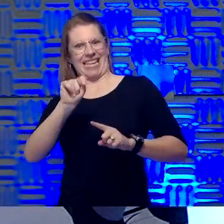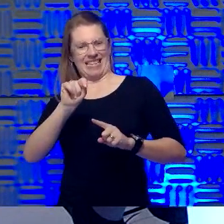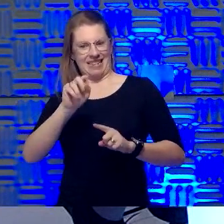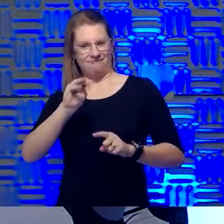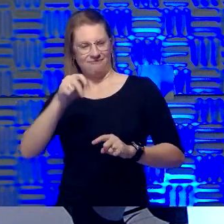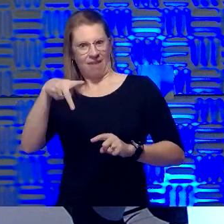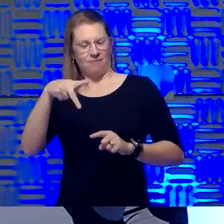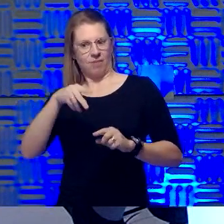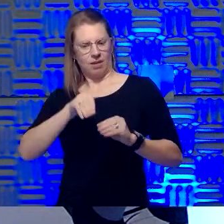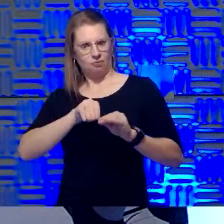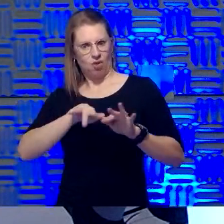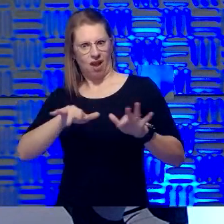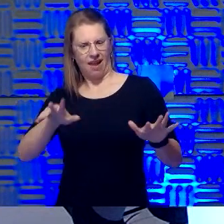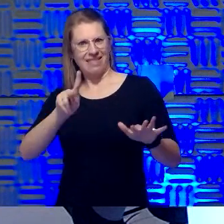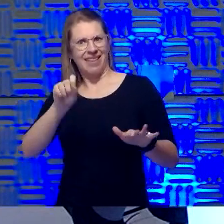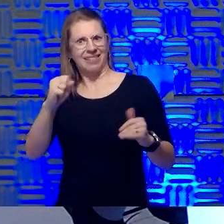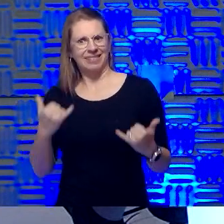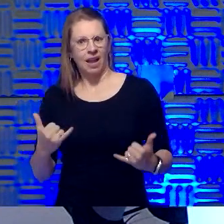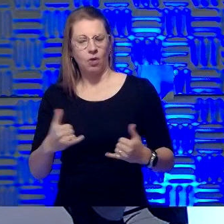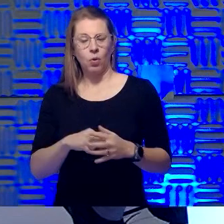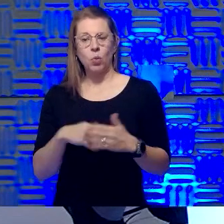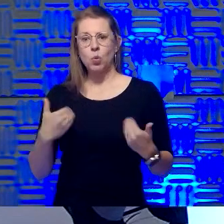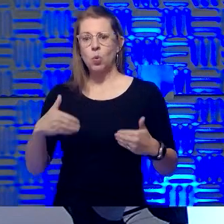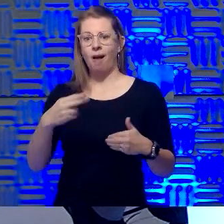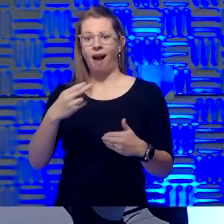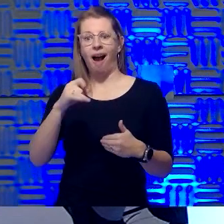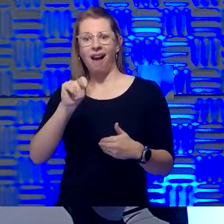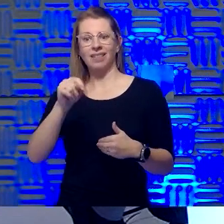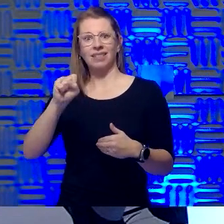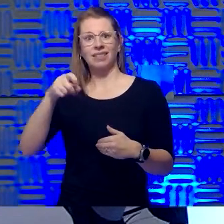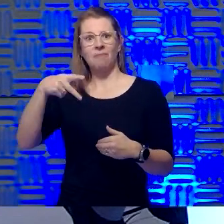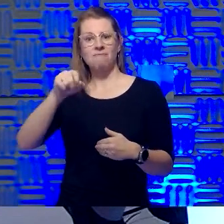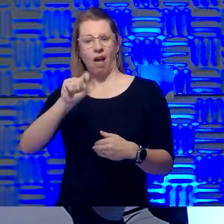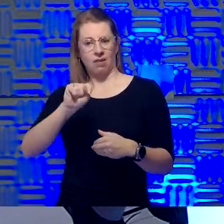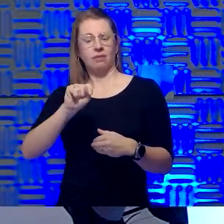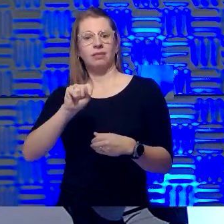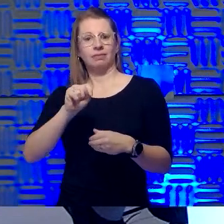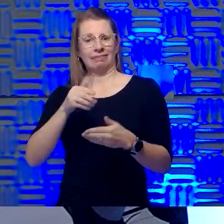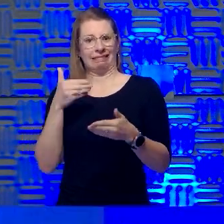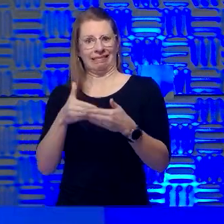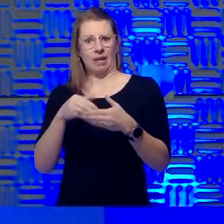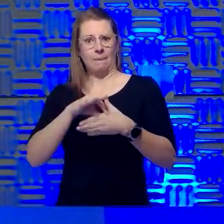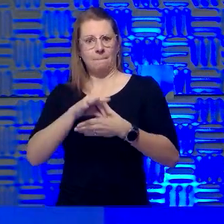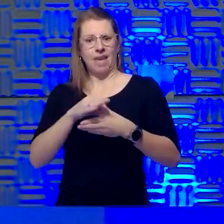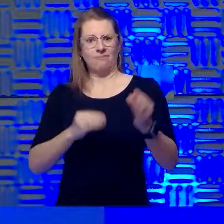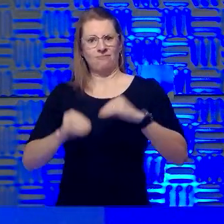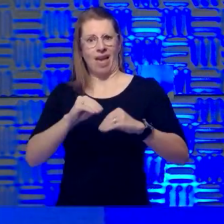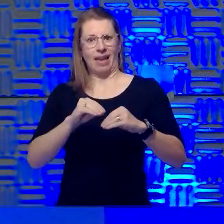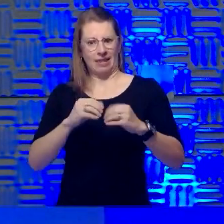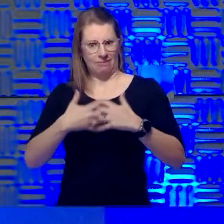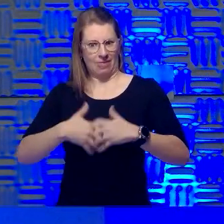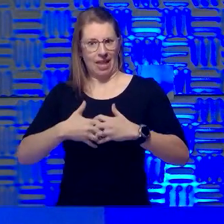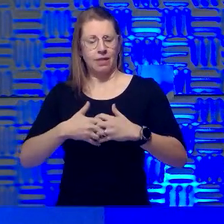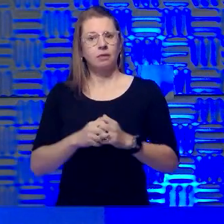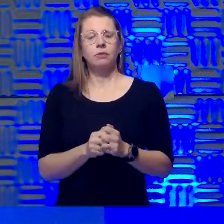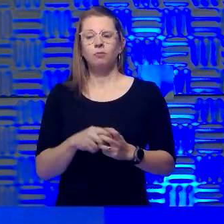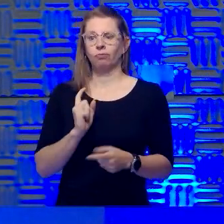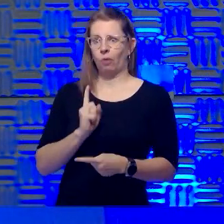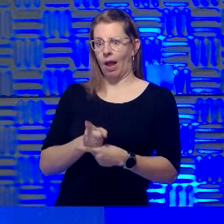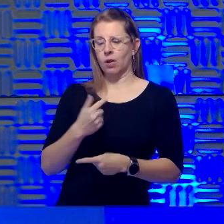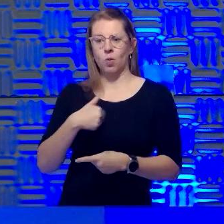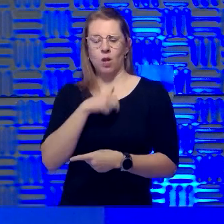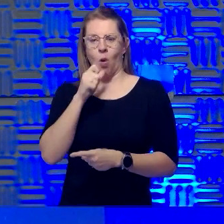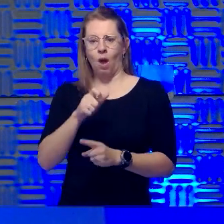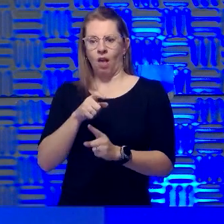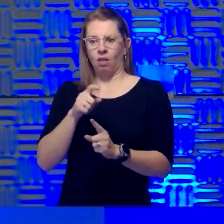throughout Kansas, and there are some pretty big hotspots out there, especially around meatpacking plants. Yeah. And we don't just want to pick